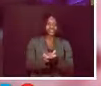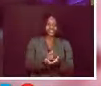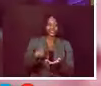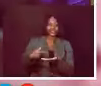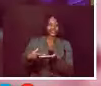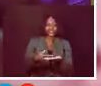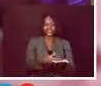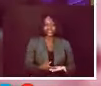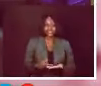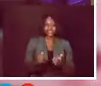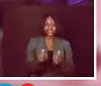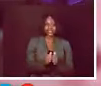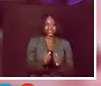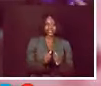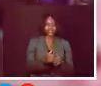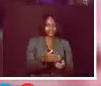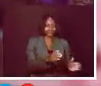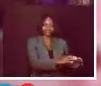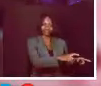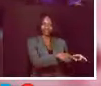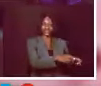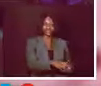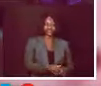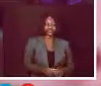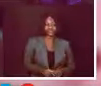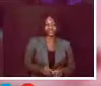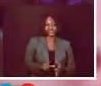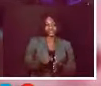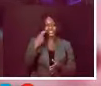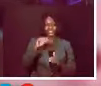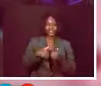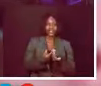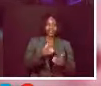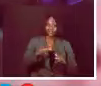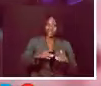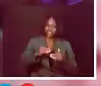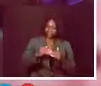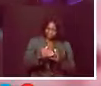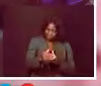discuss that. We'll discuss that with our colleagues on the other side, and we'll see how we proceed.